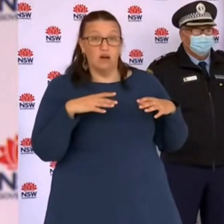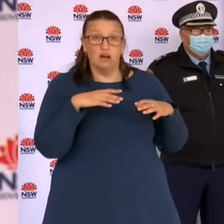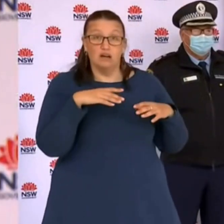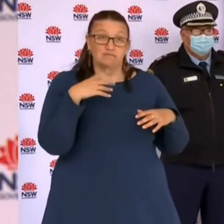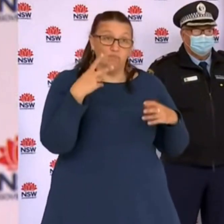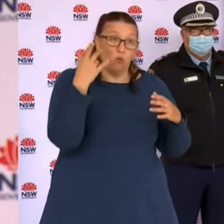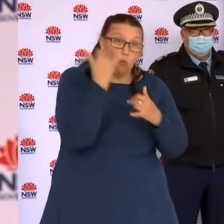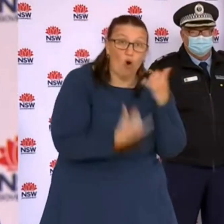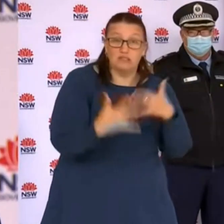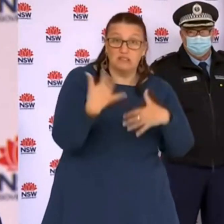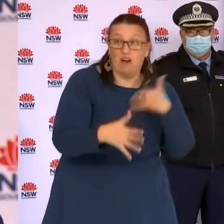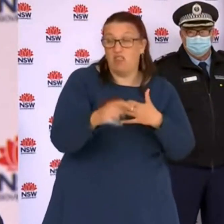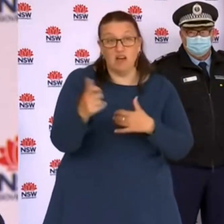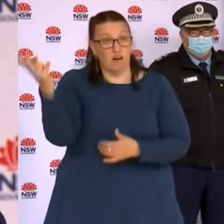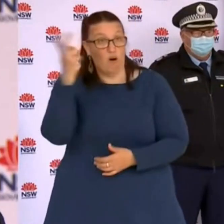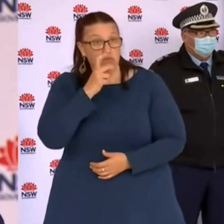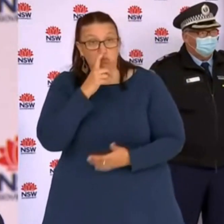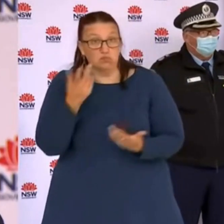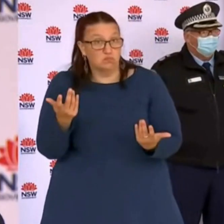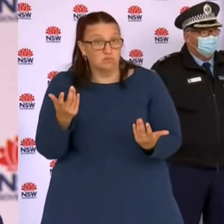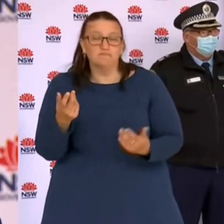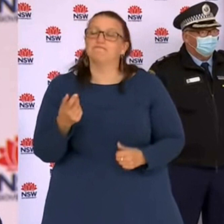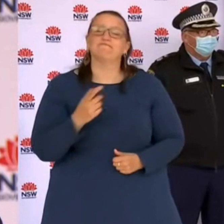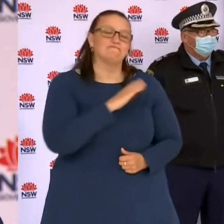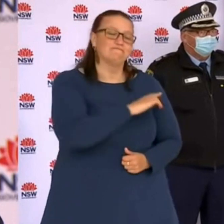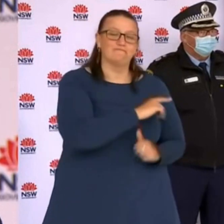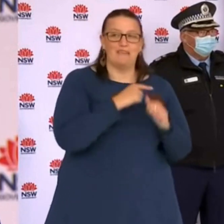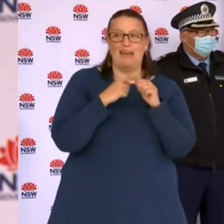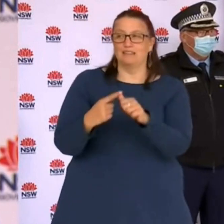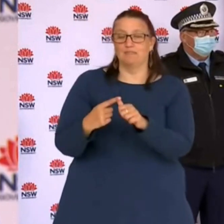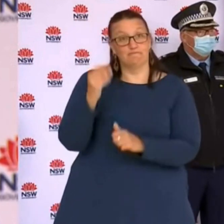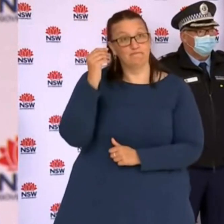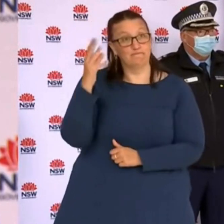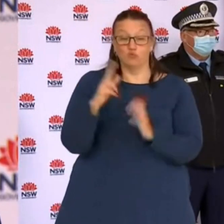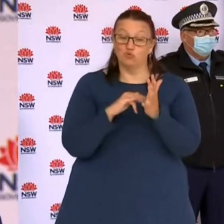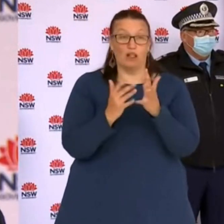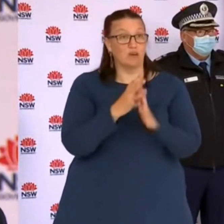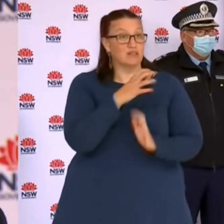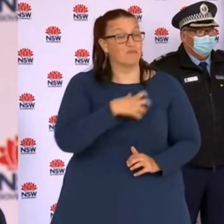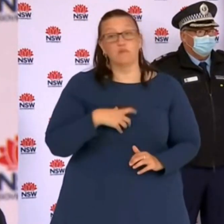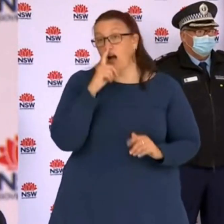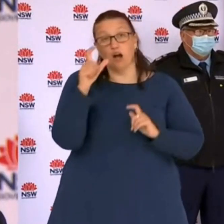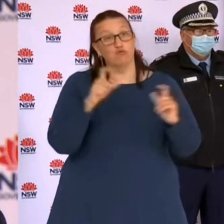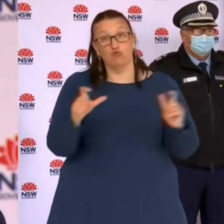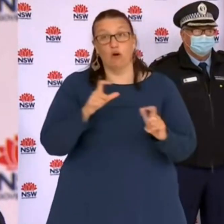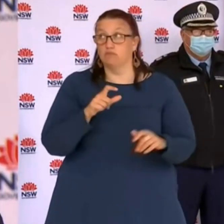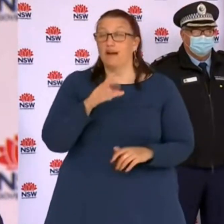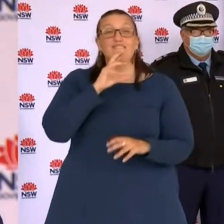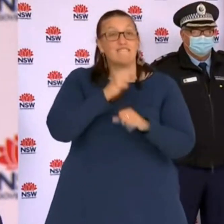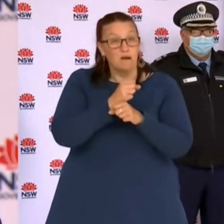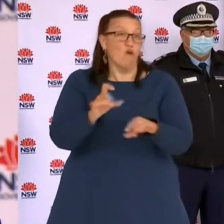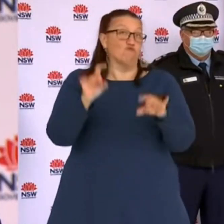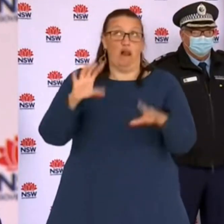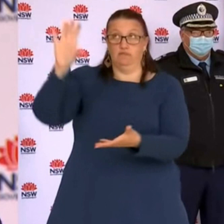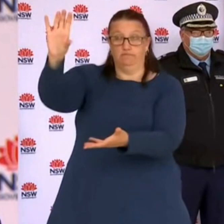always argued for extra supply of vaccinations. It's the one thing the New South Wales government can't control. And we've had a sense of urgency